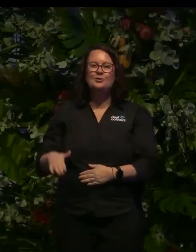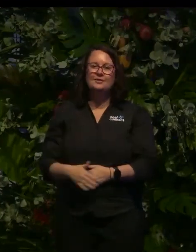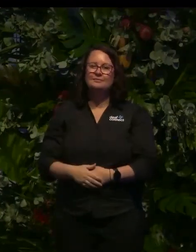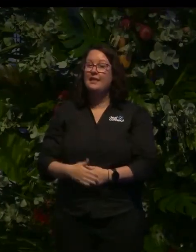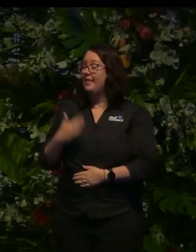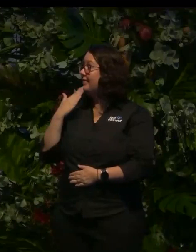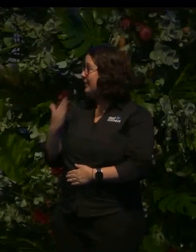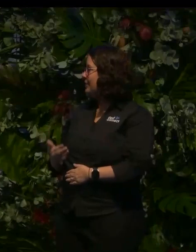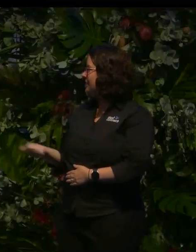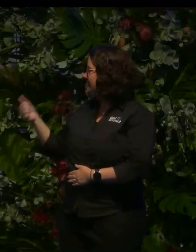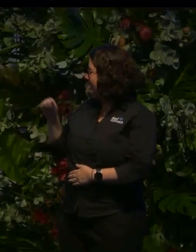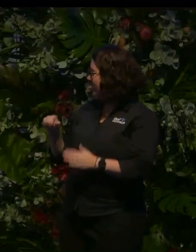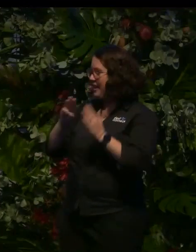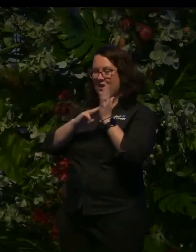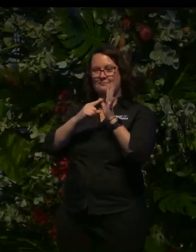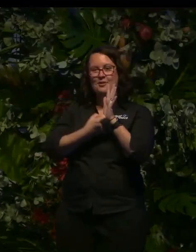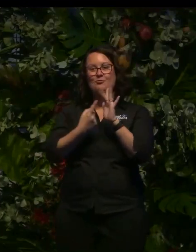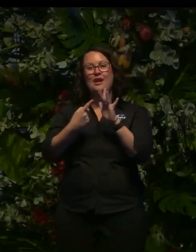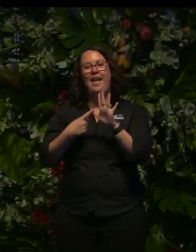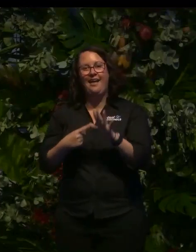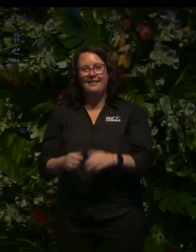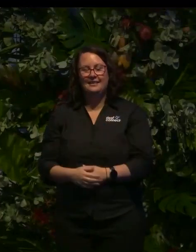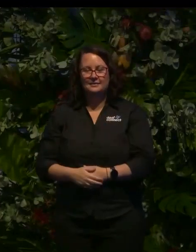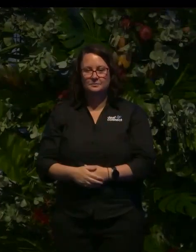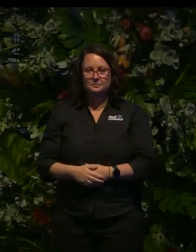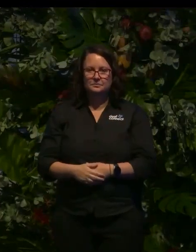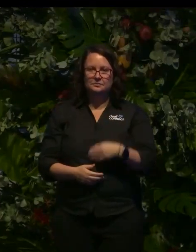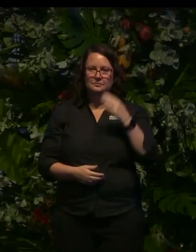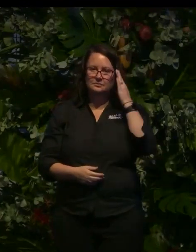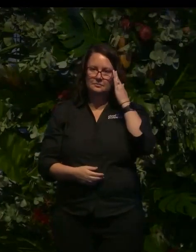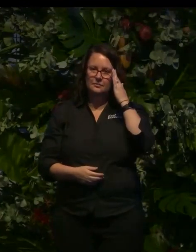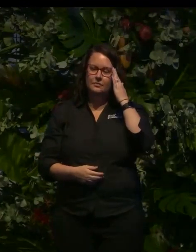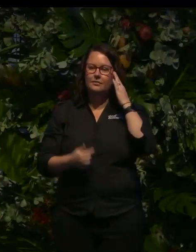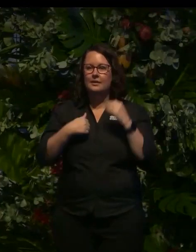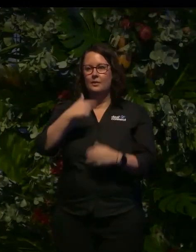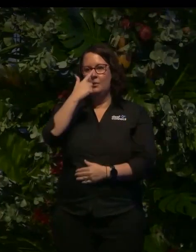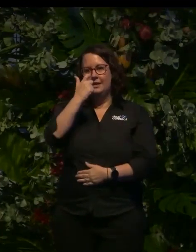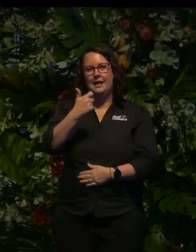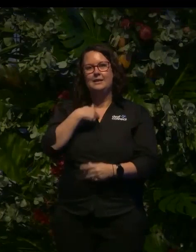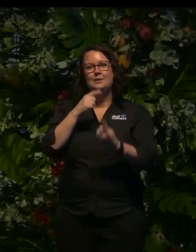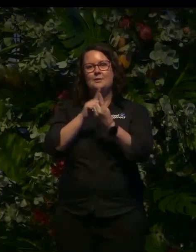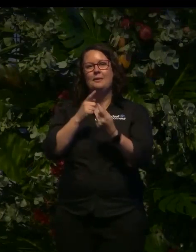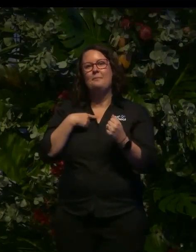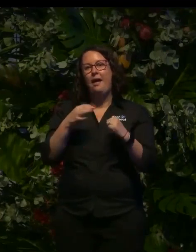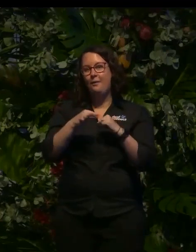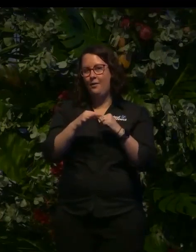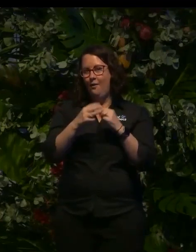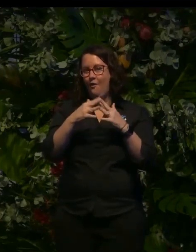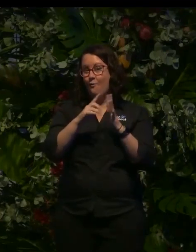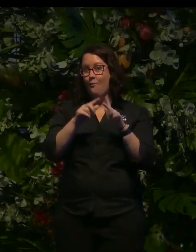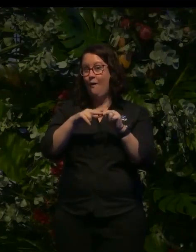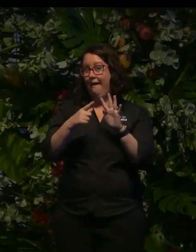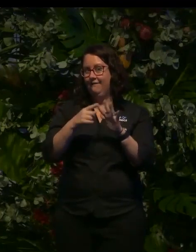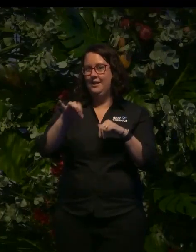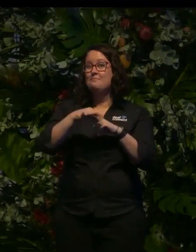you. Maria, over to you. Yes, so I was lucky to meet my wife, which I married